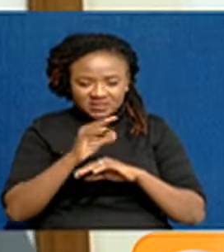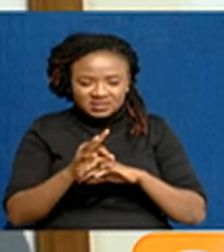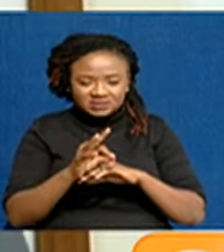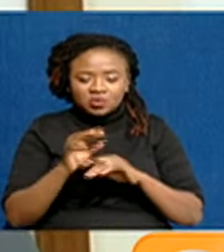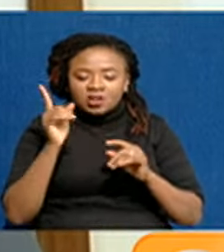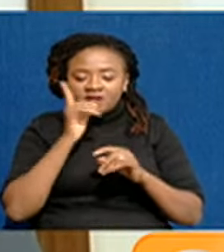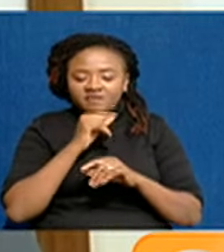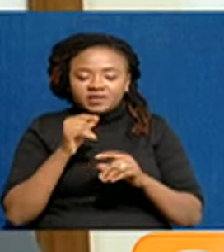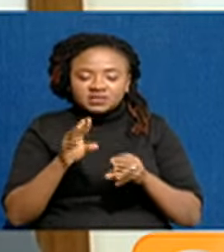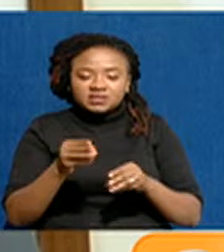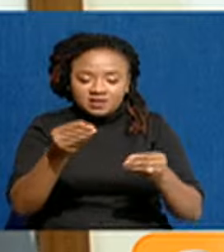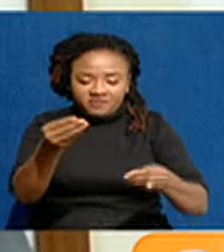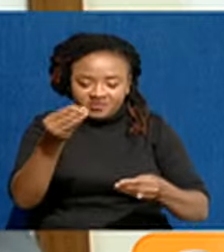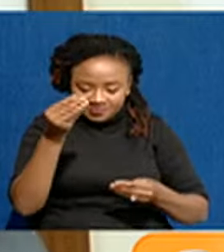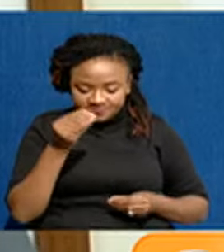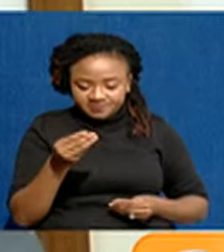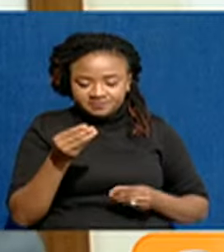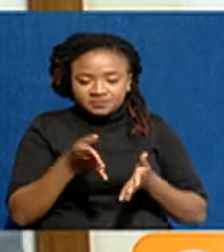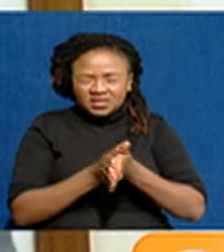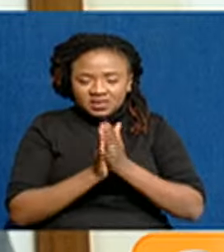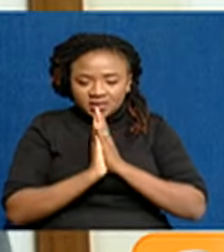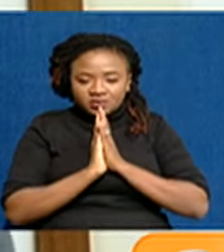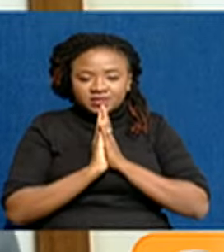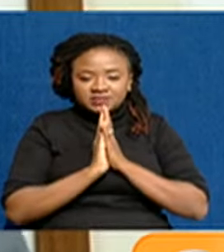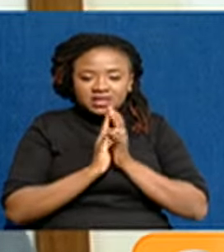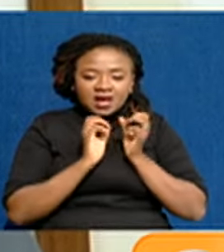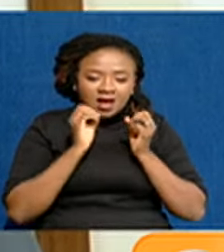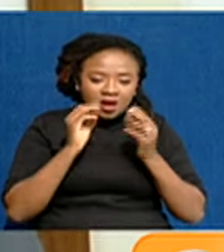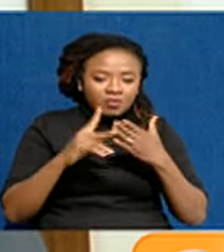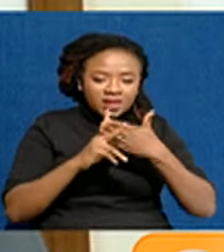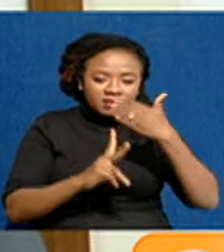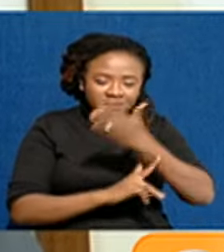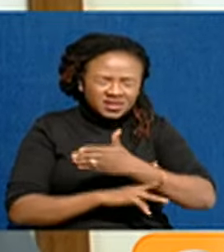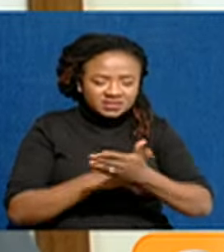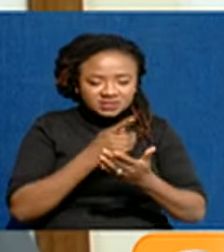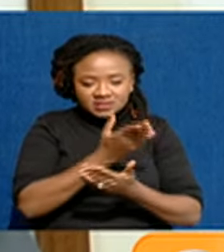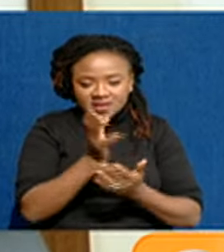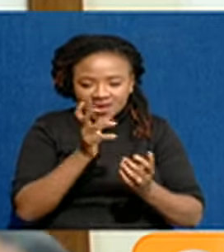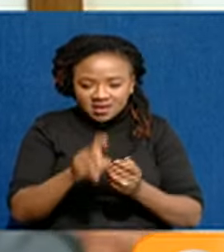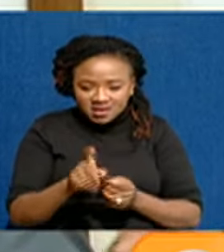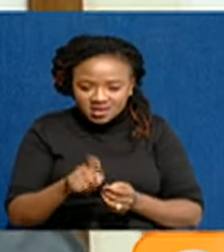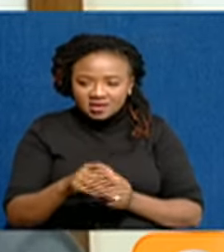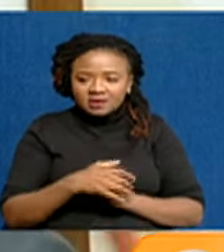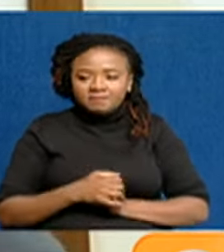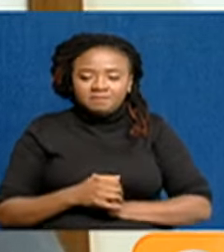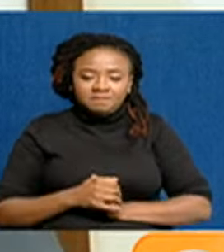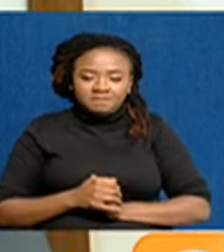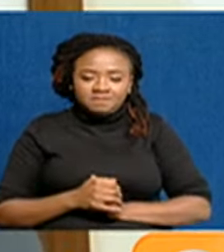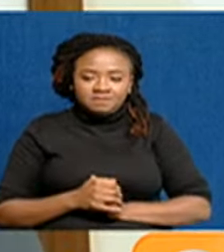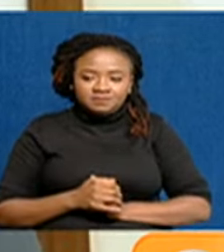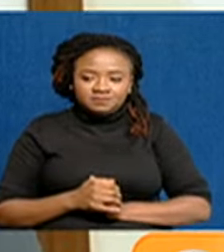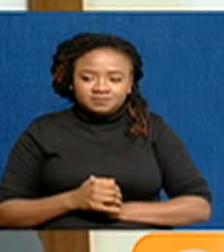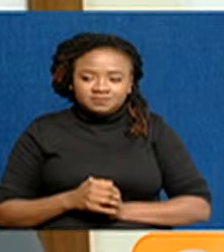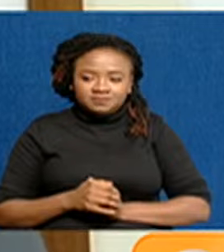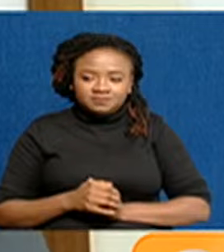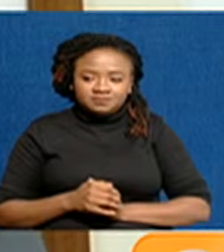a new request, like how many number of bridges we have been there. Abdul Swamad, the